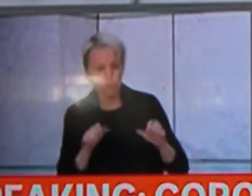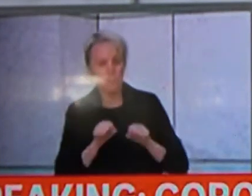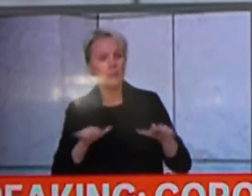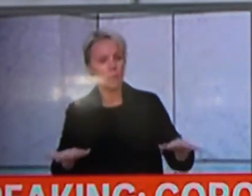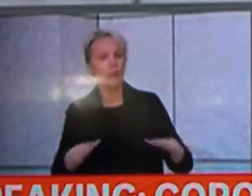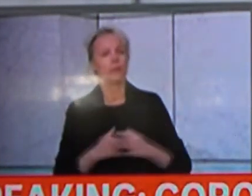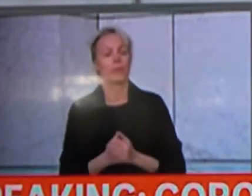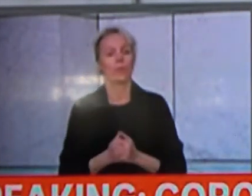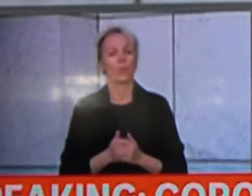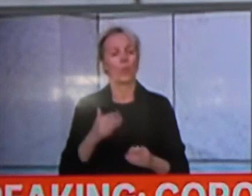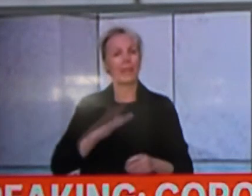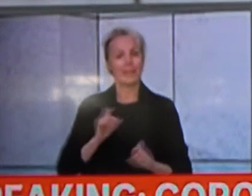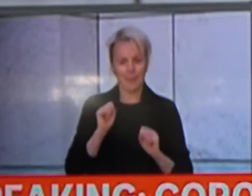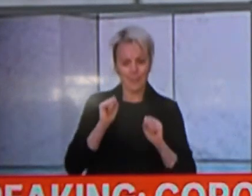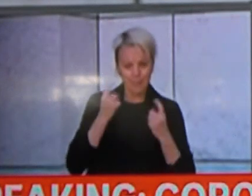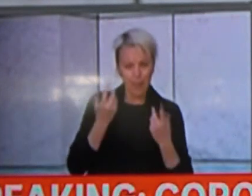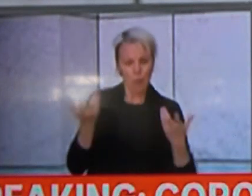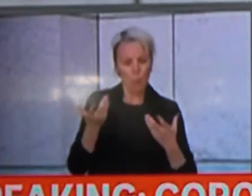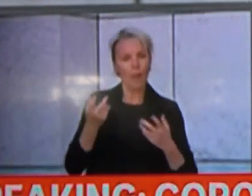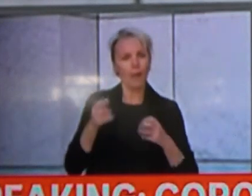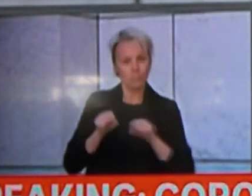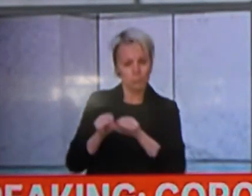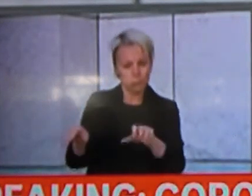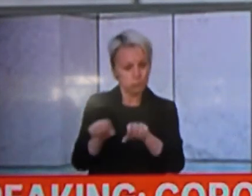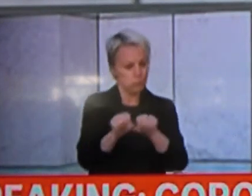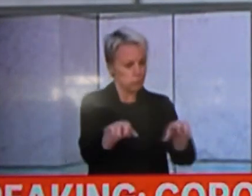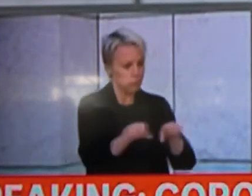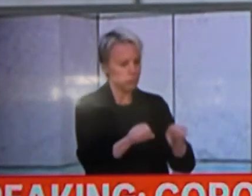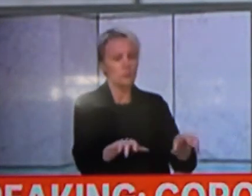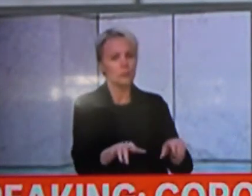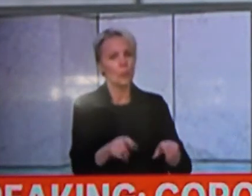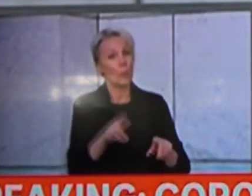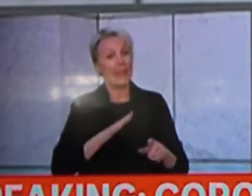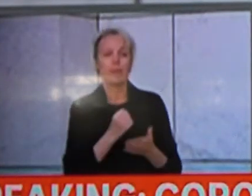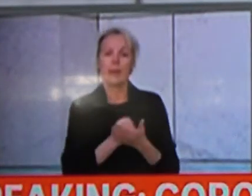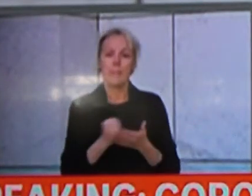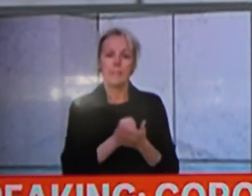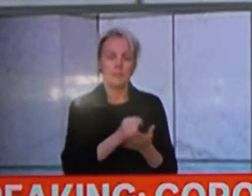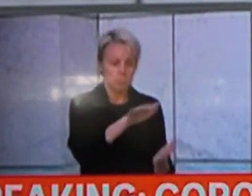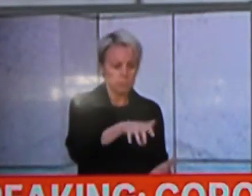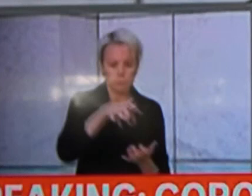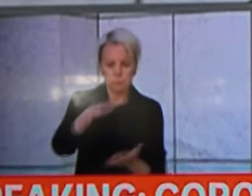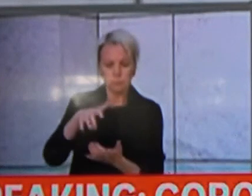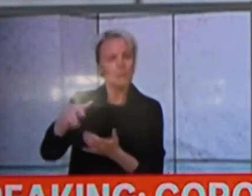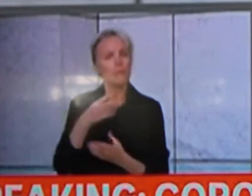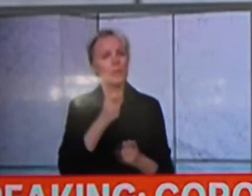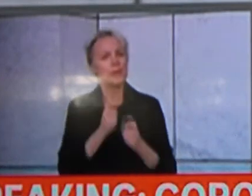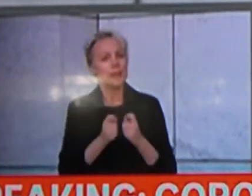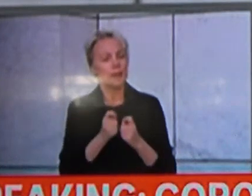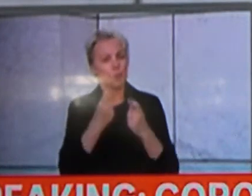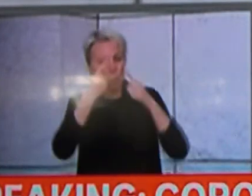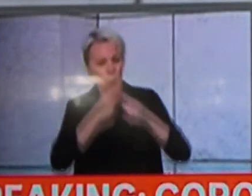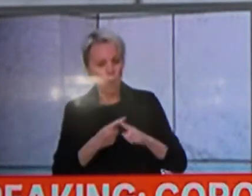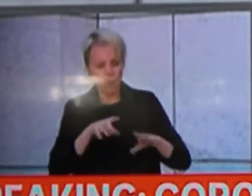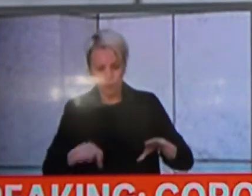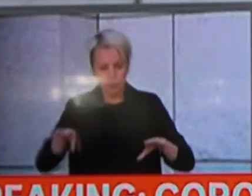what the intensity of infection is. And so we'll continue to use that data, and the testing kits are important for that purpose. But the immediate